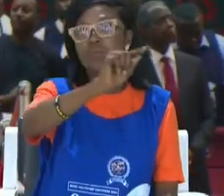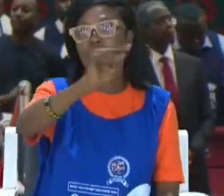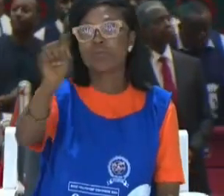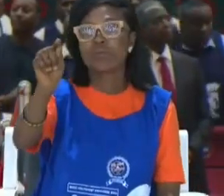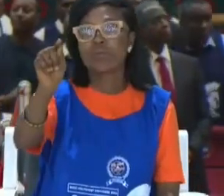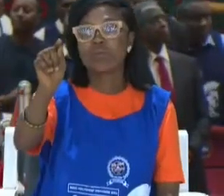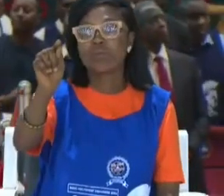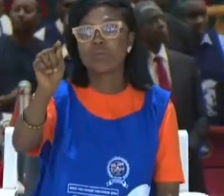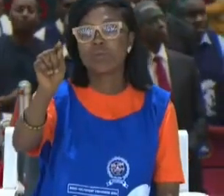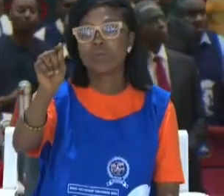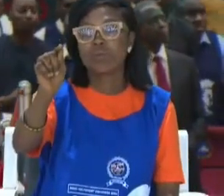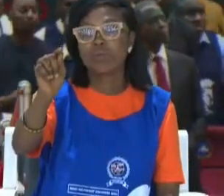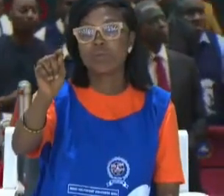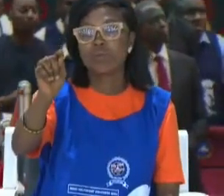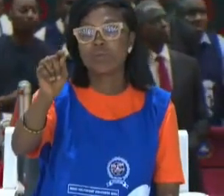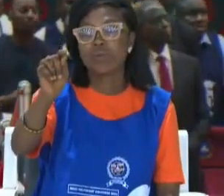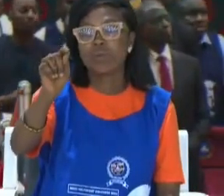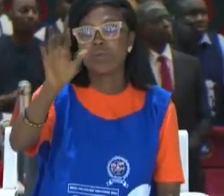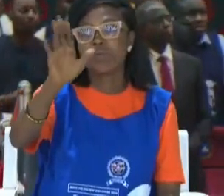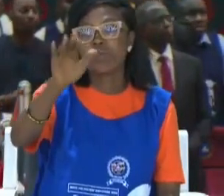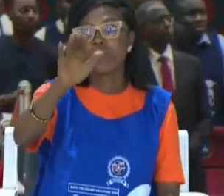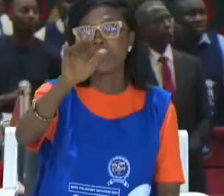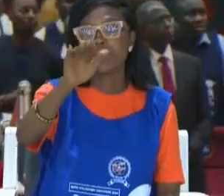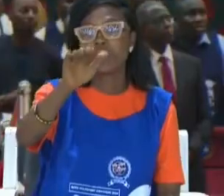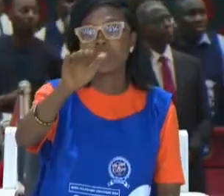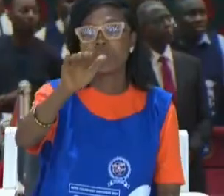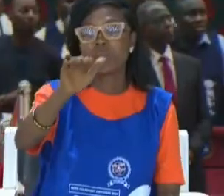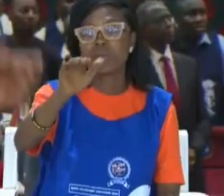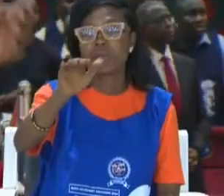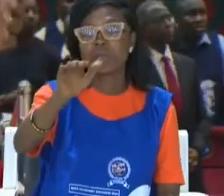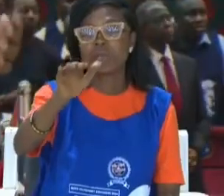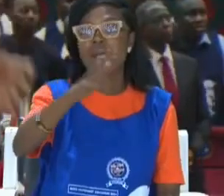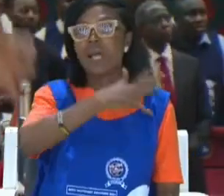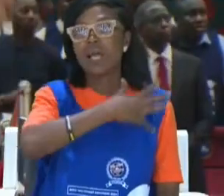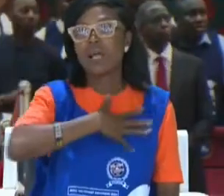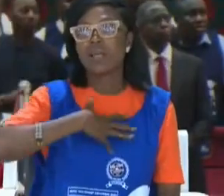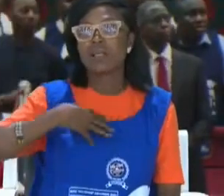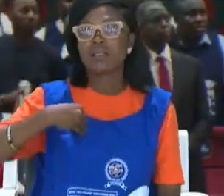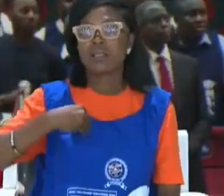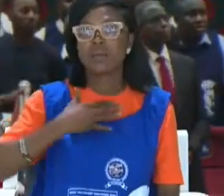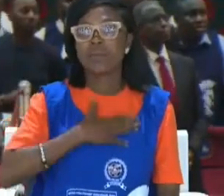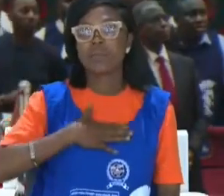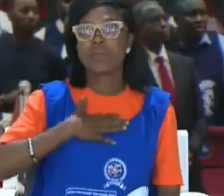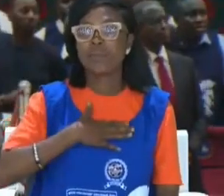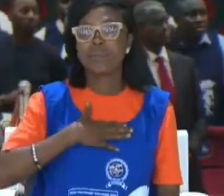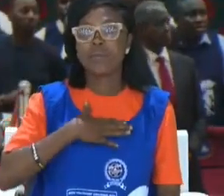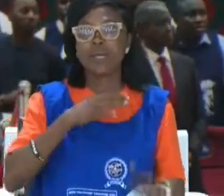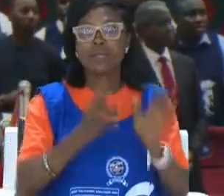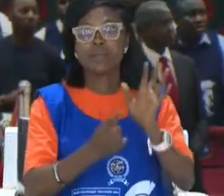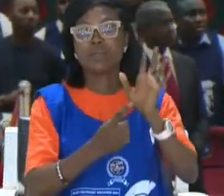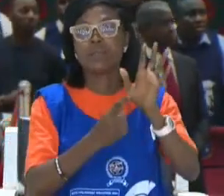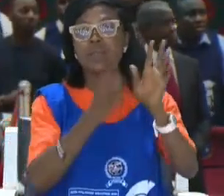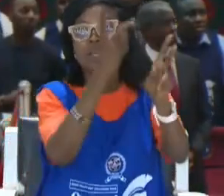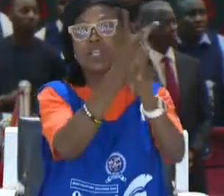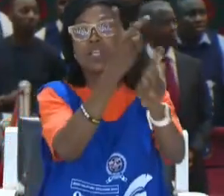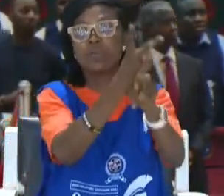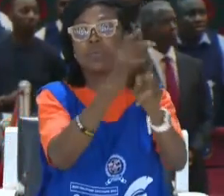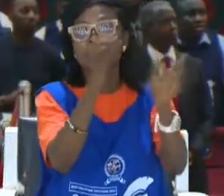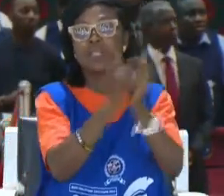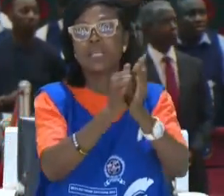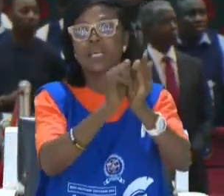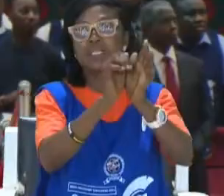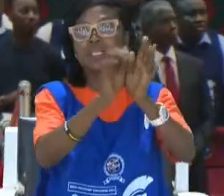what date? 15, and place the blackboard in front of your house.